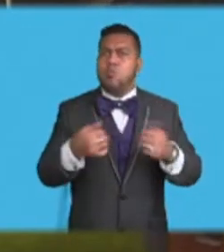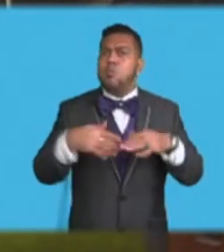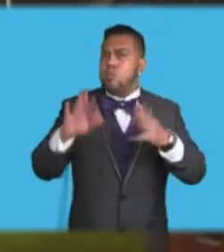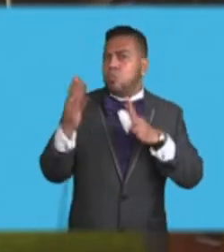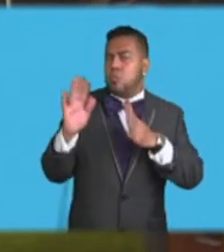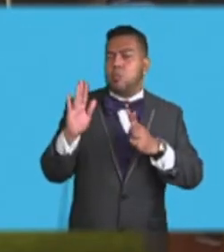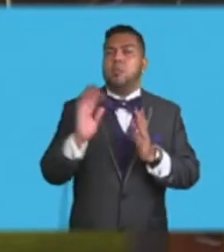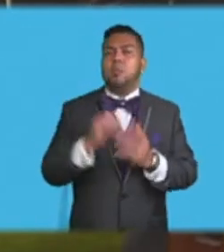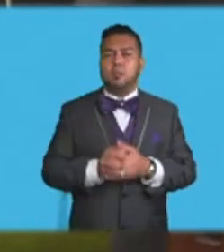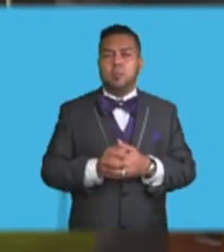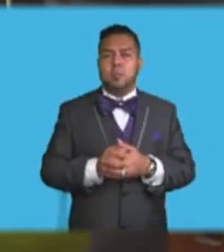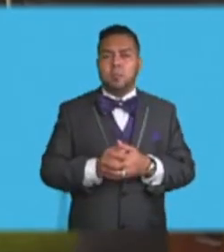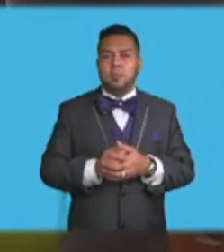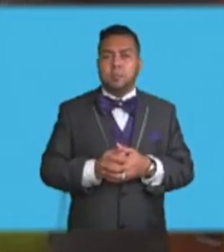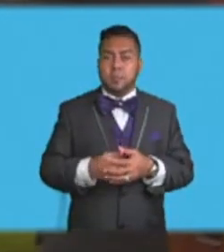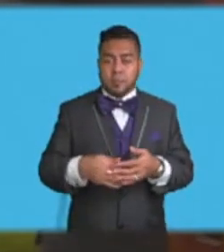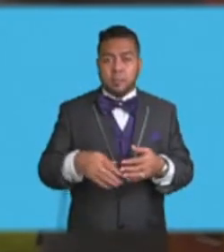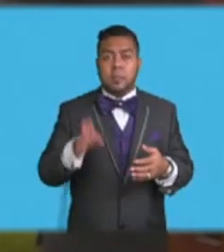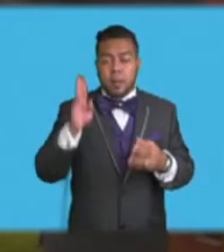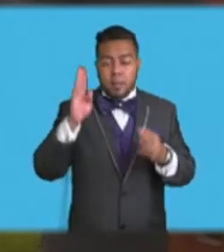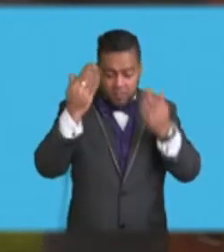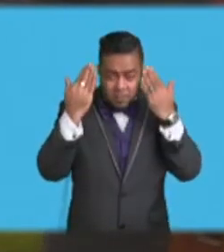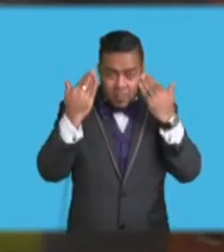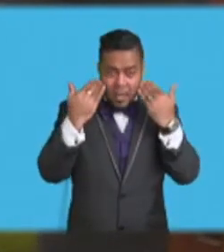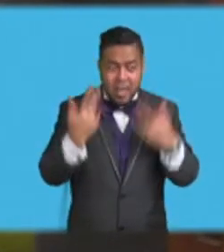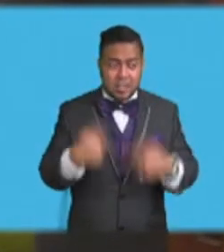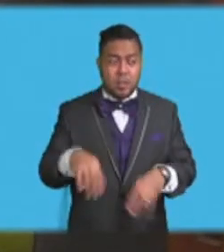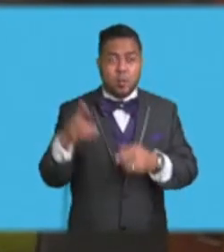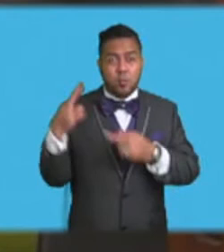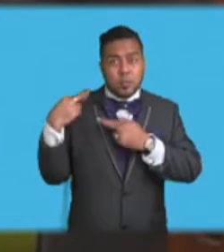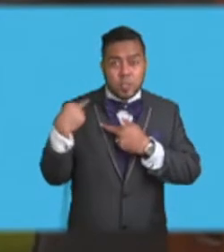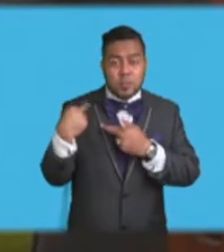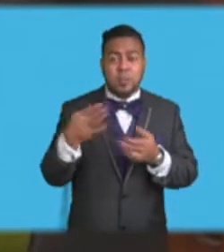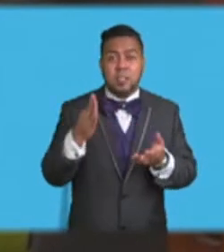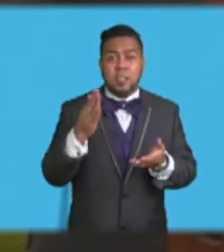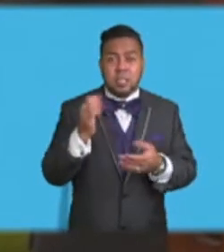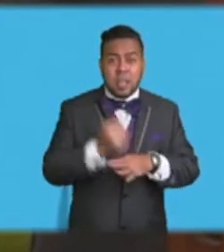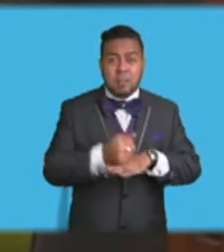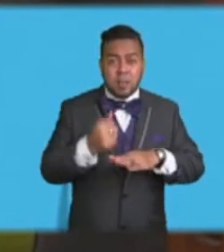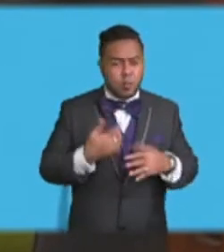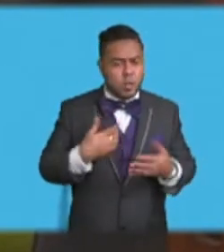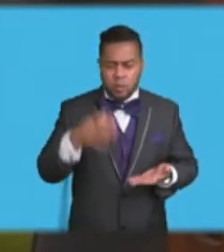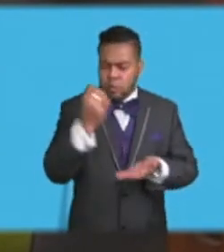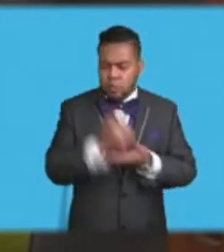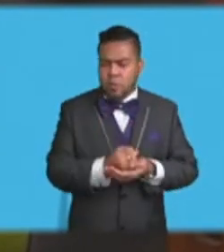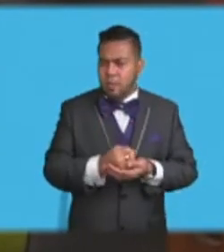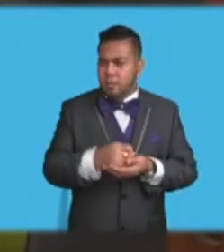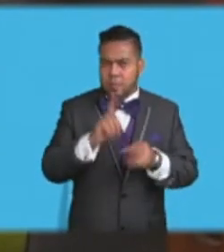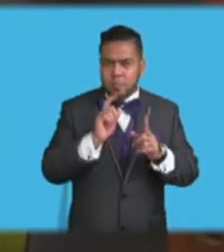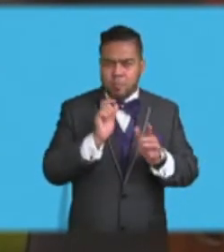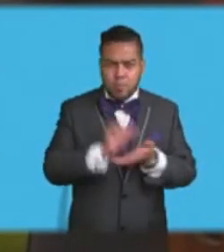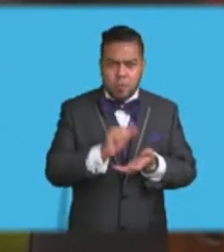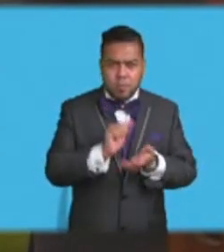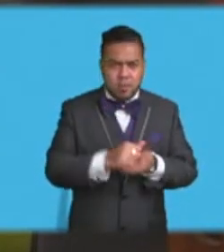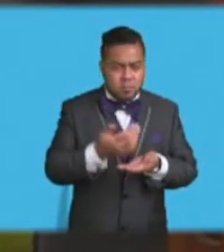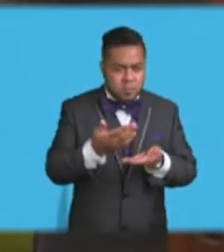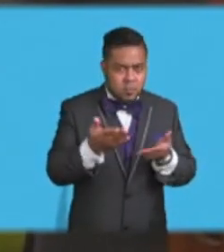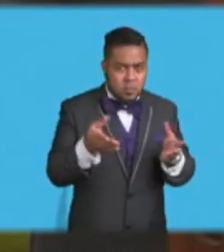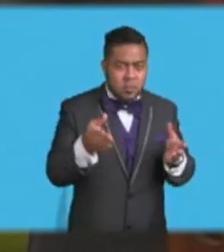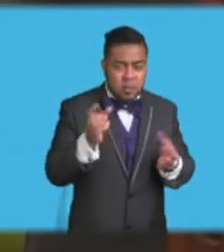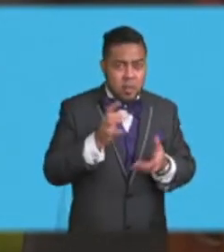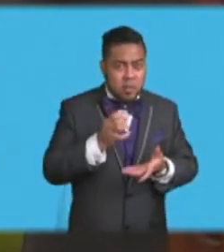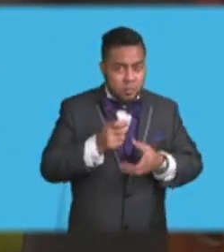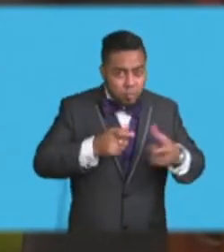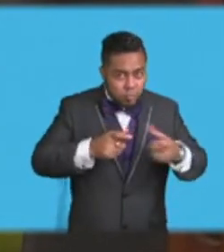brought in. Madam Speaker, as a responsible government, we need to ensure that the necessary safeguards are in place to ensure there is financial